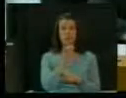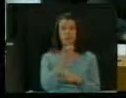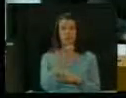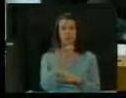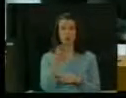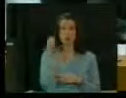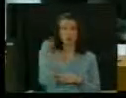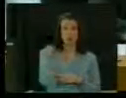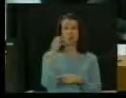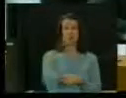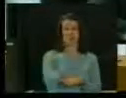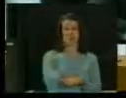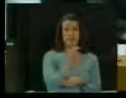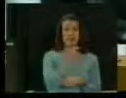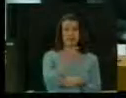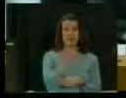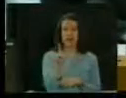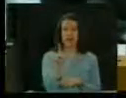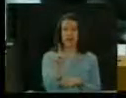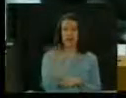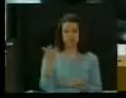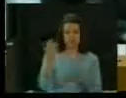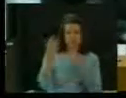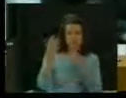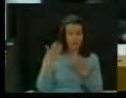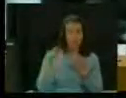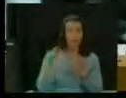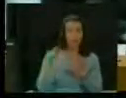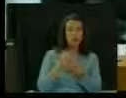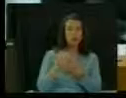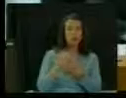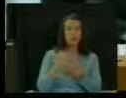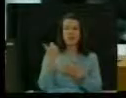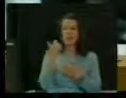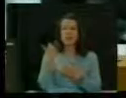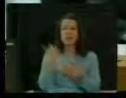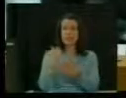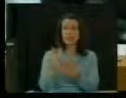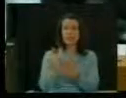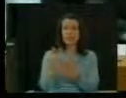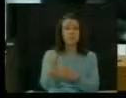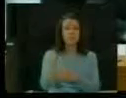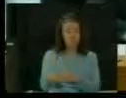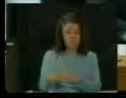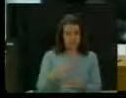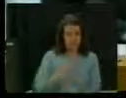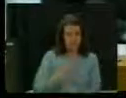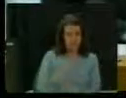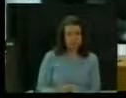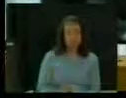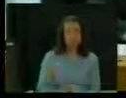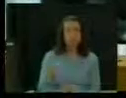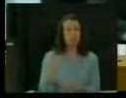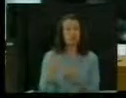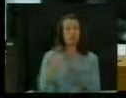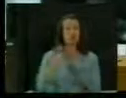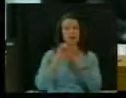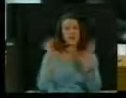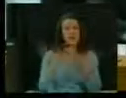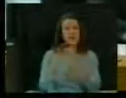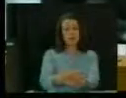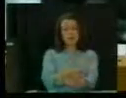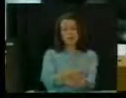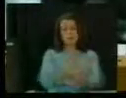CTAS. He has offered to help us. He has offered to lend any assistance that we might need to help clarify and improve